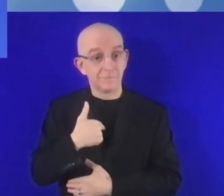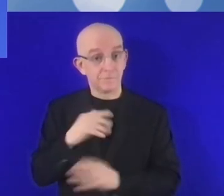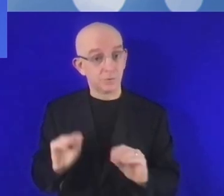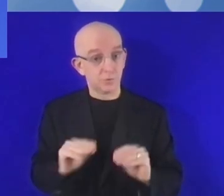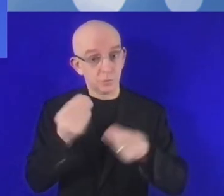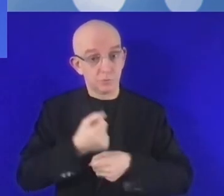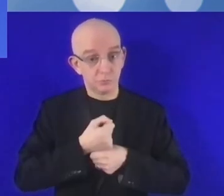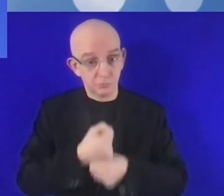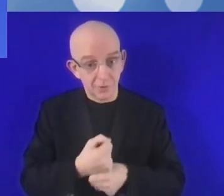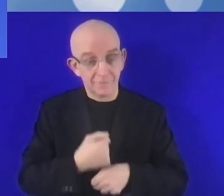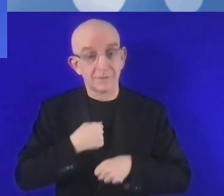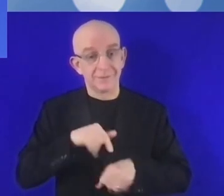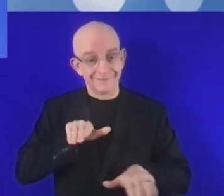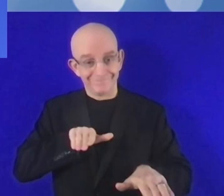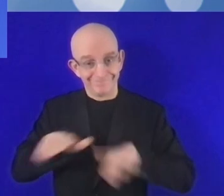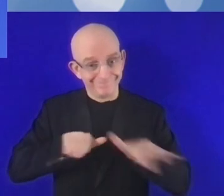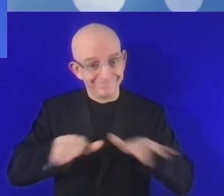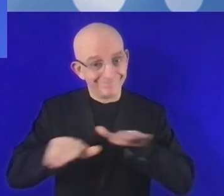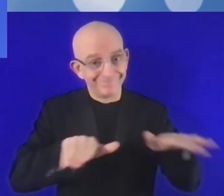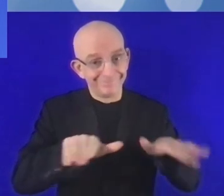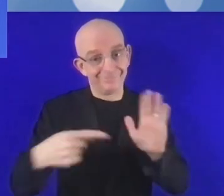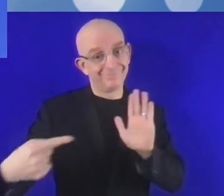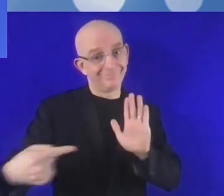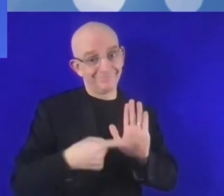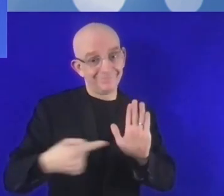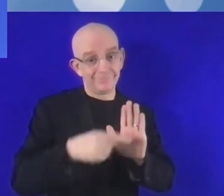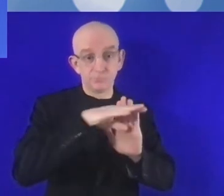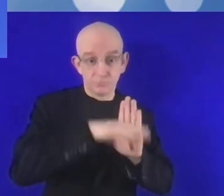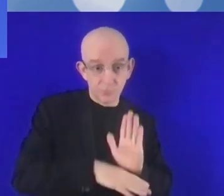to a youth people. Thank you.